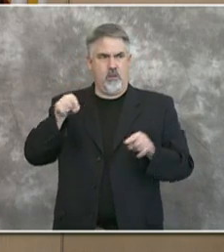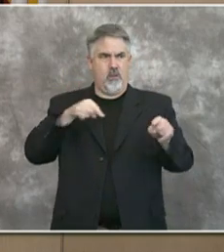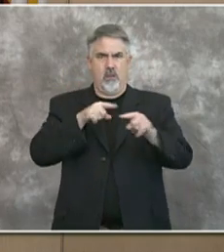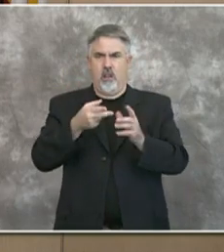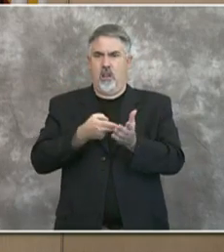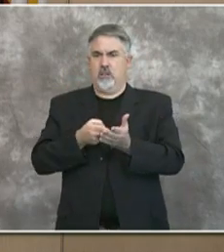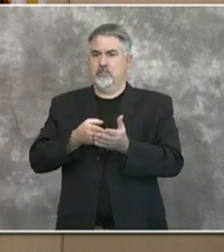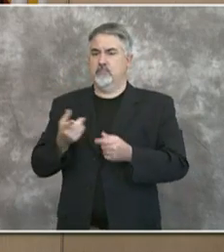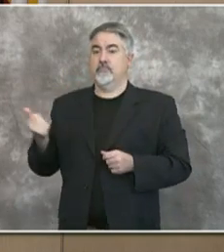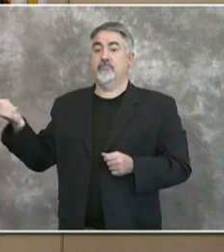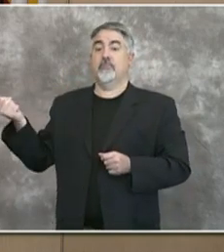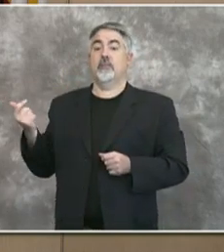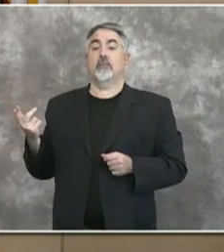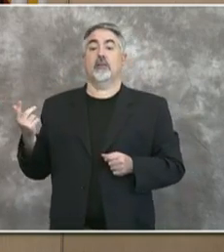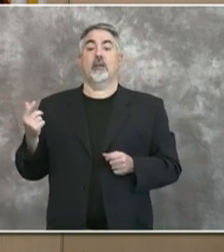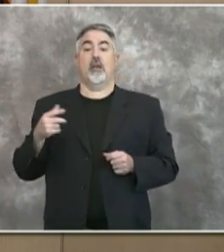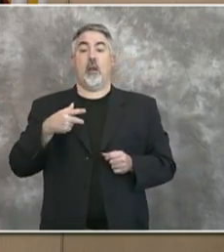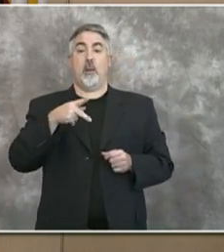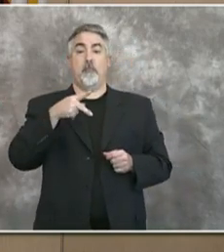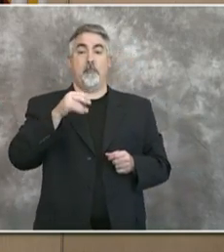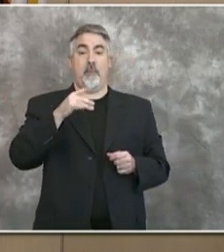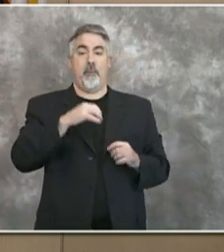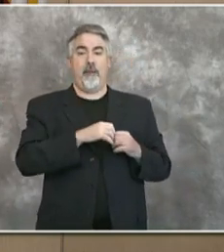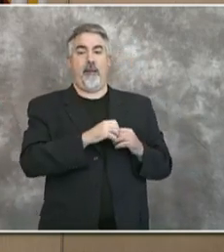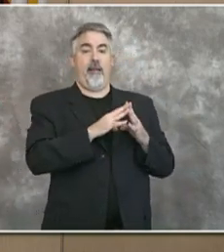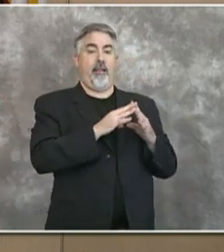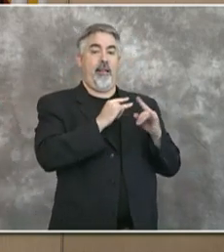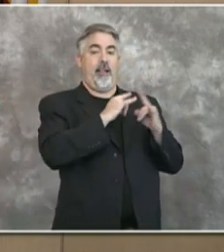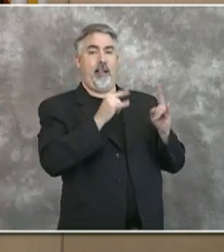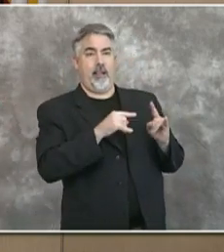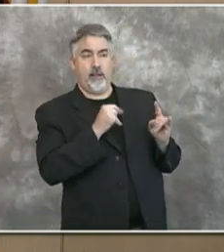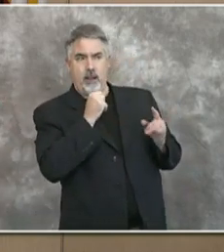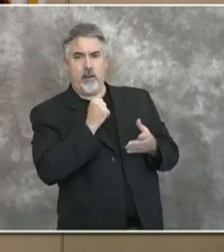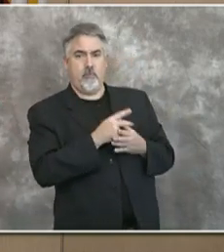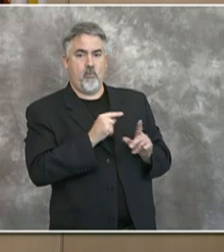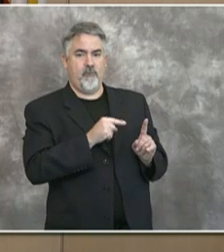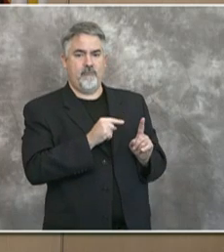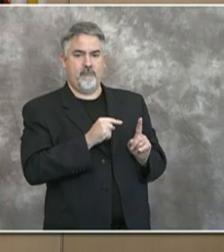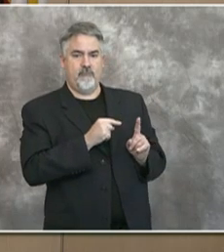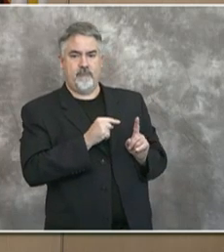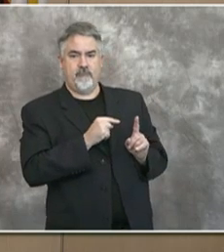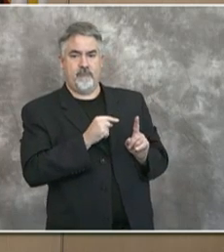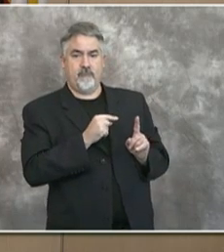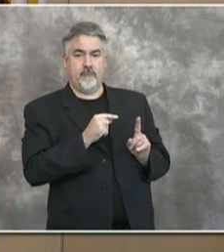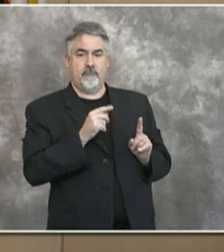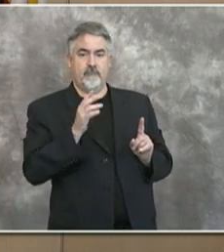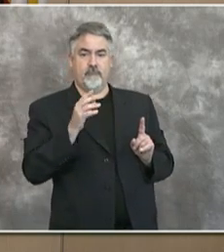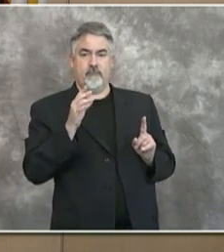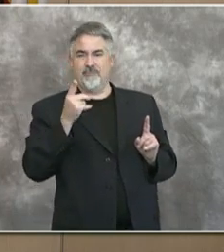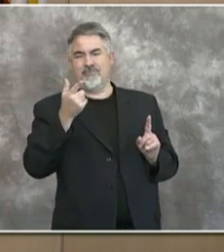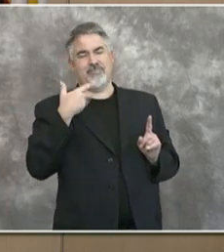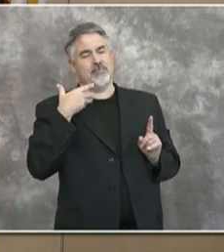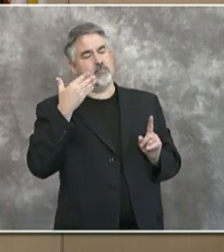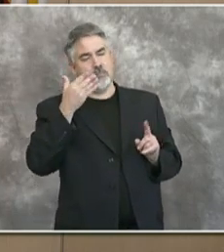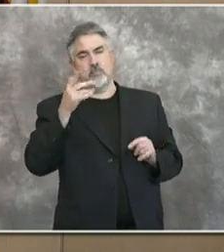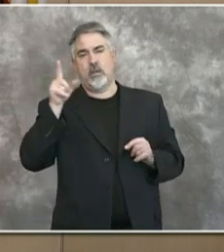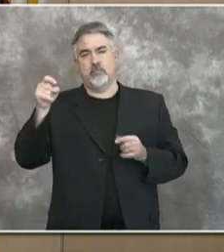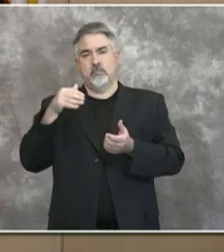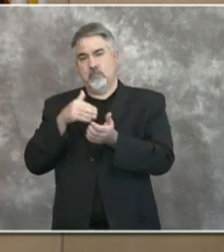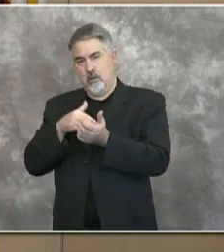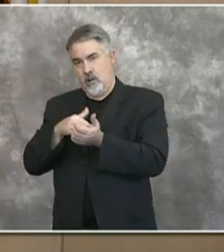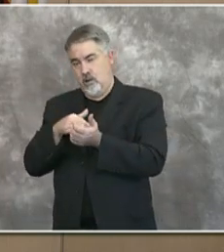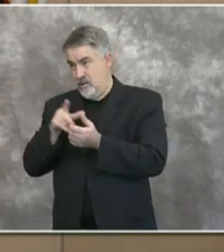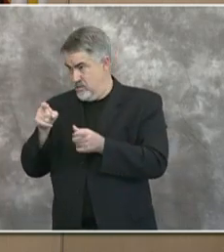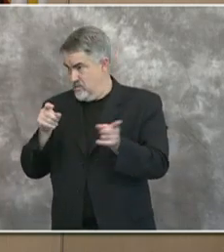sites, number one, call your doctor. You can call 211, and we will have information available